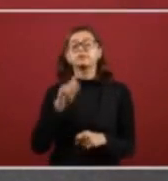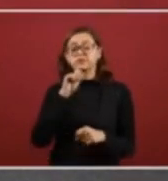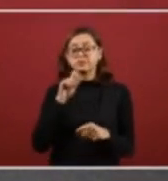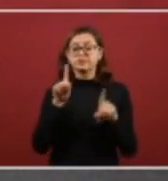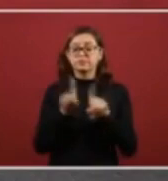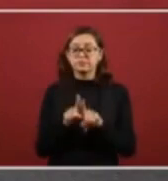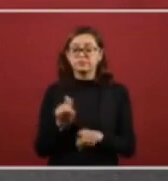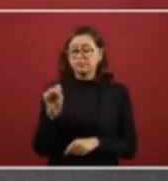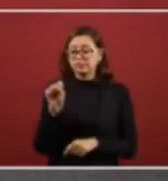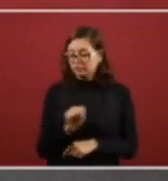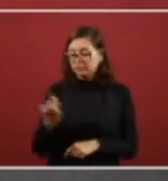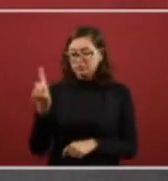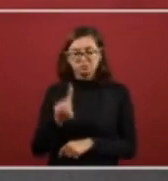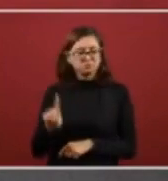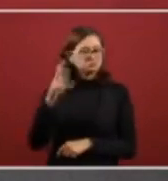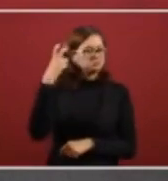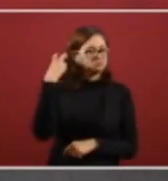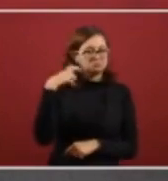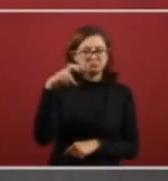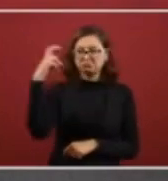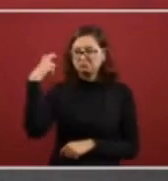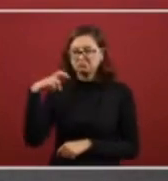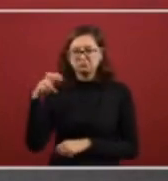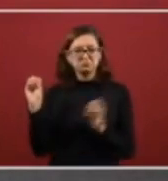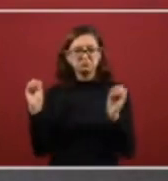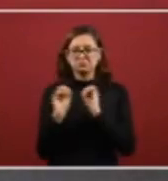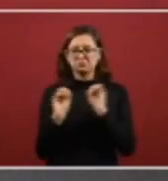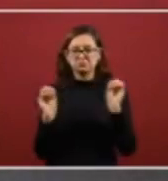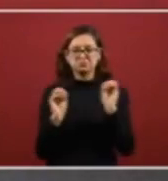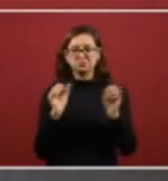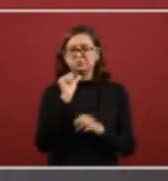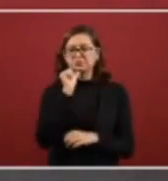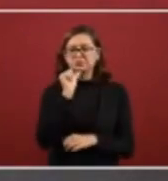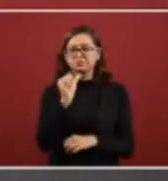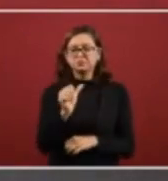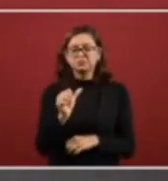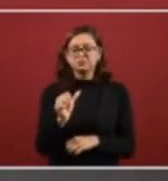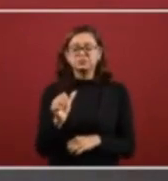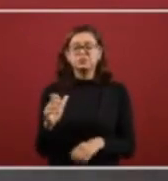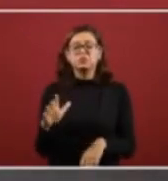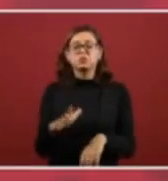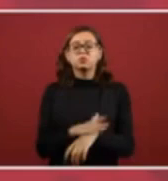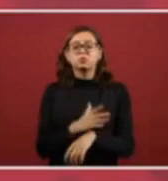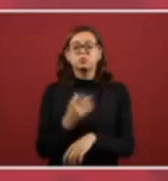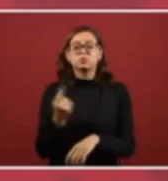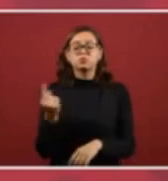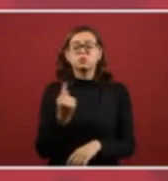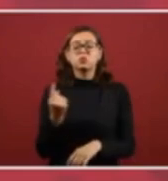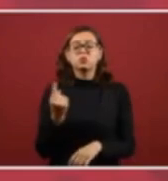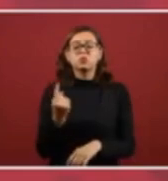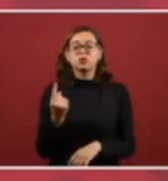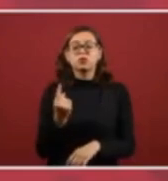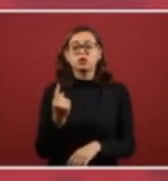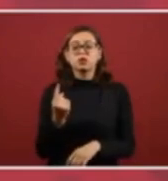And on Saturday and Sunday, there will not be a run because I'm going